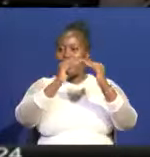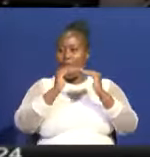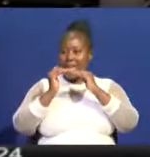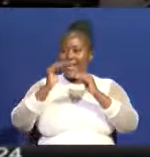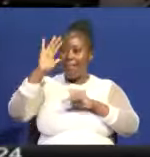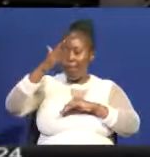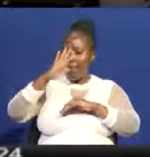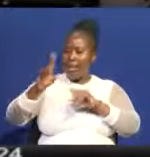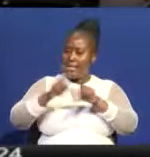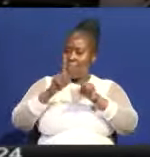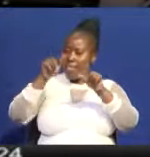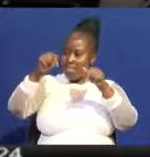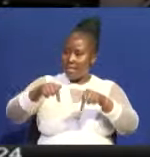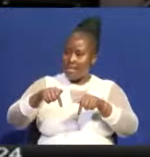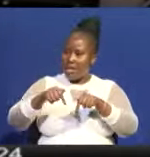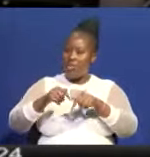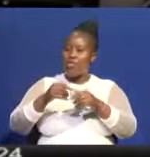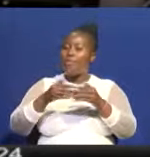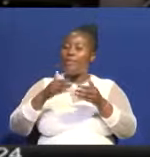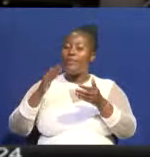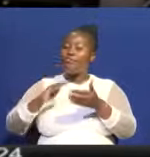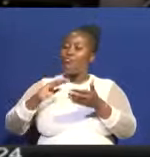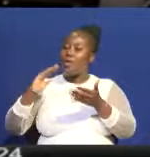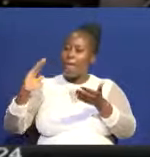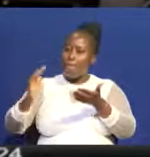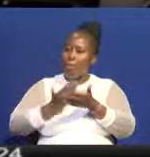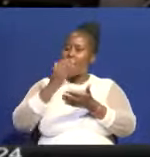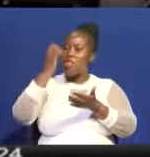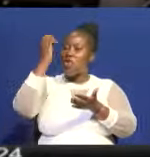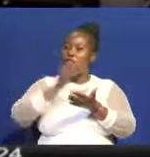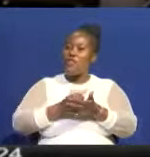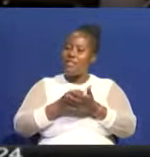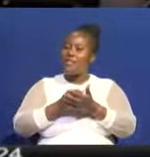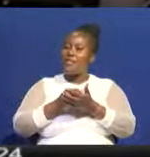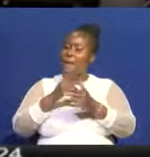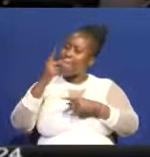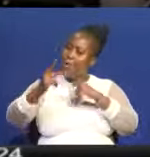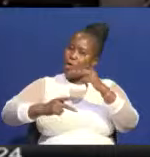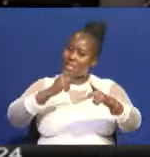as this one resort to impeachment motions, impeachment processes,